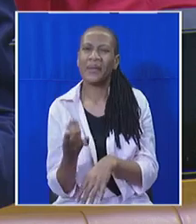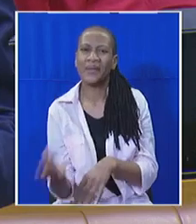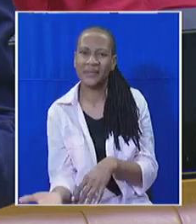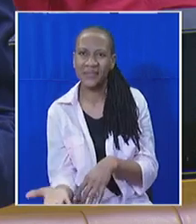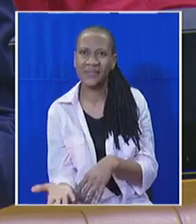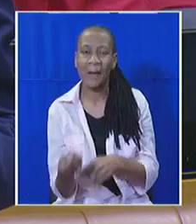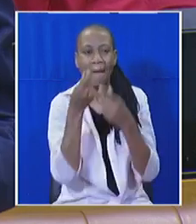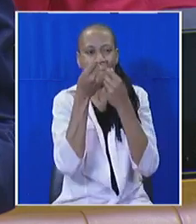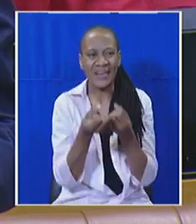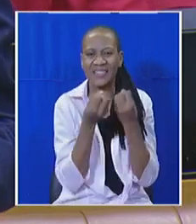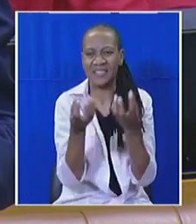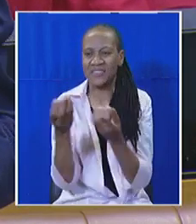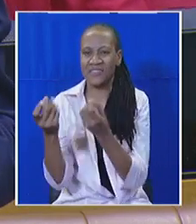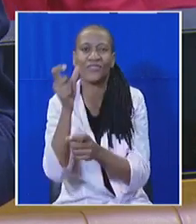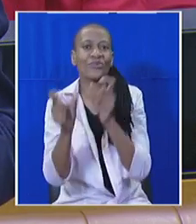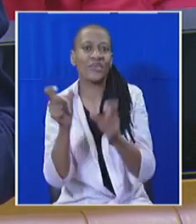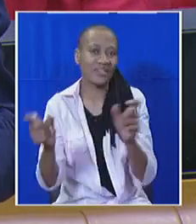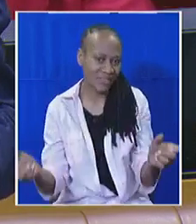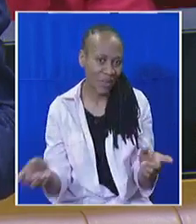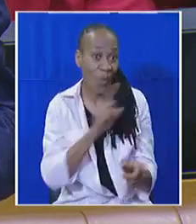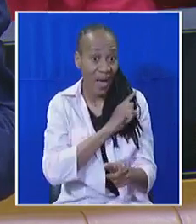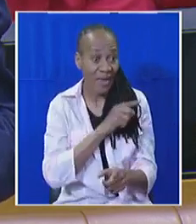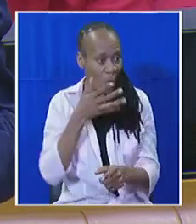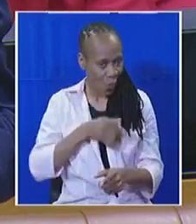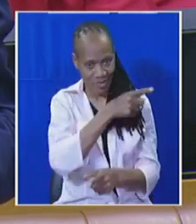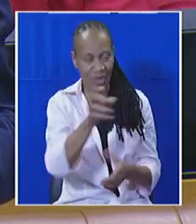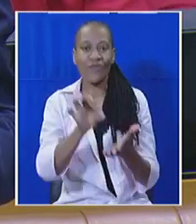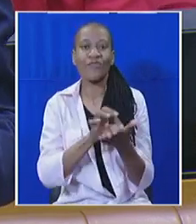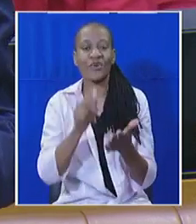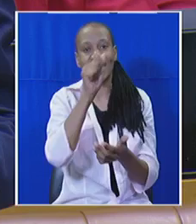distributed money in an attempt to buy students' loyalty. That the entire